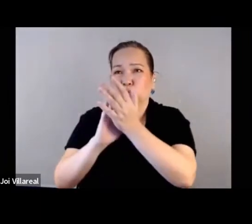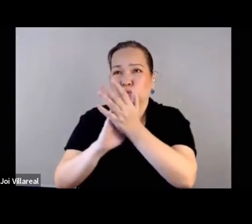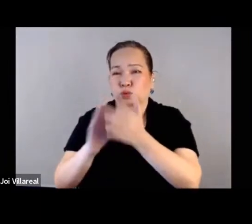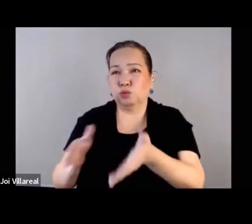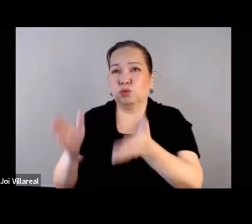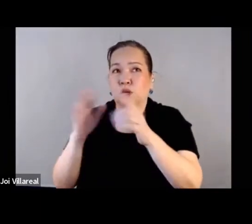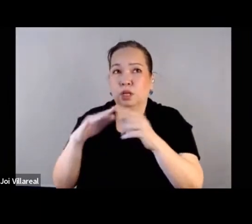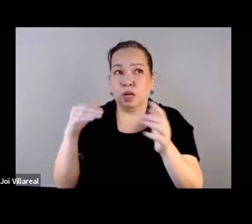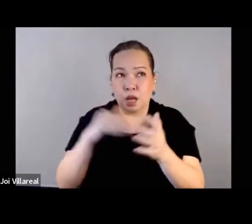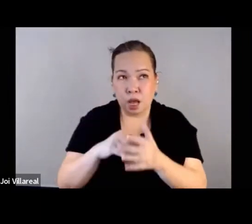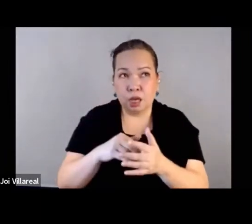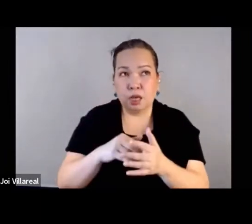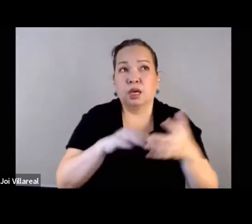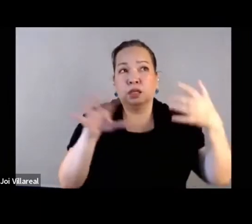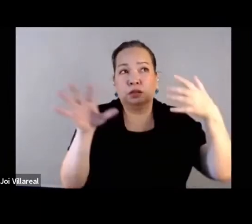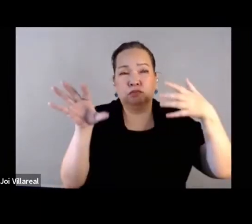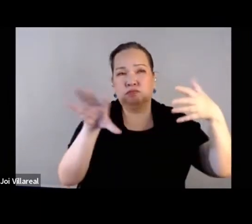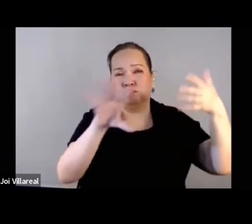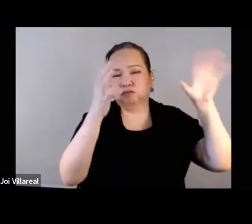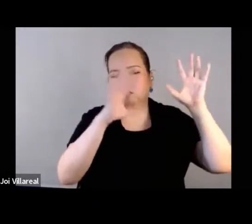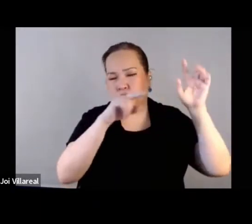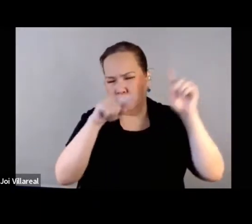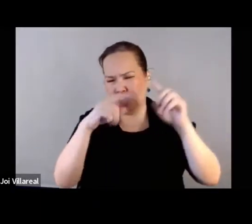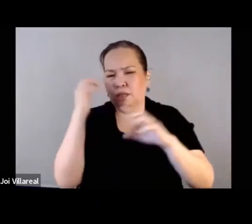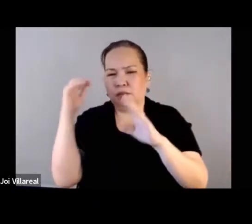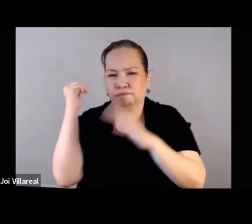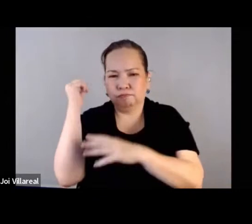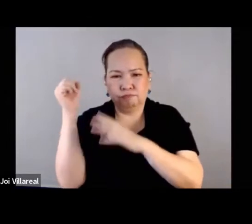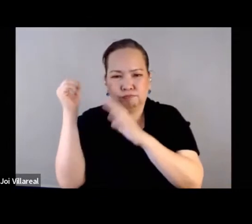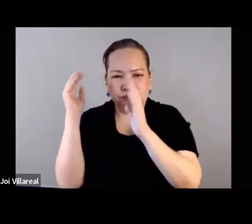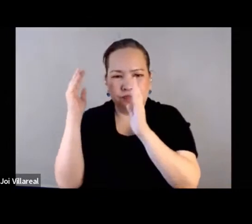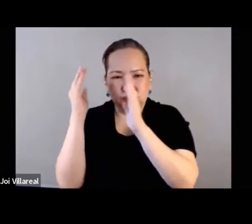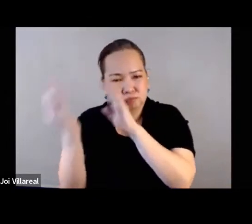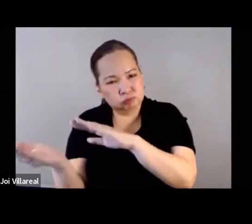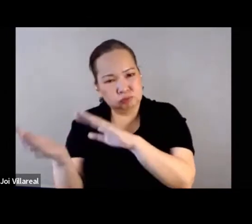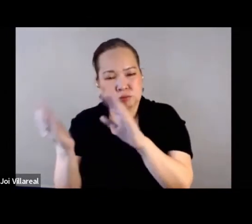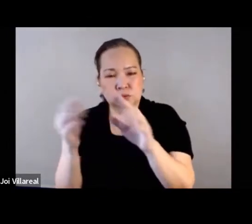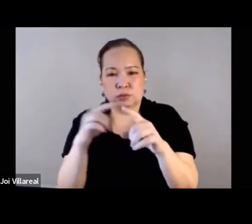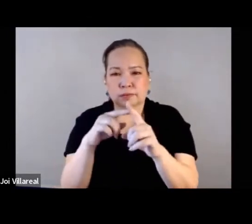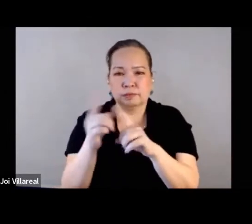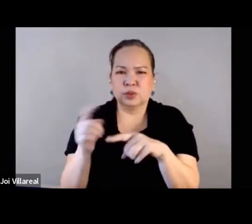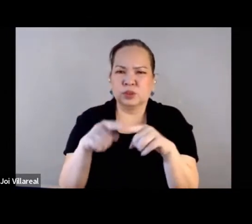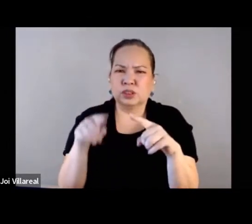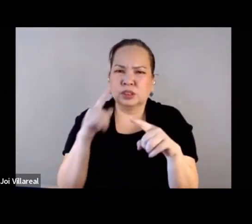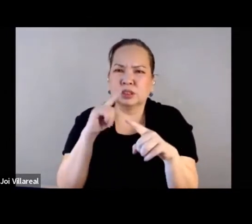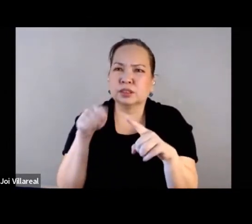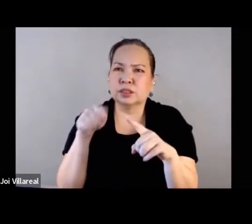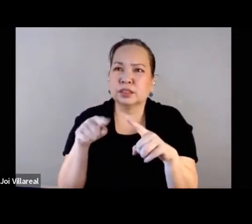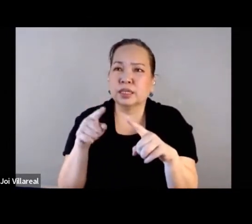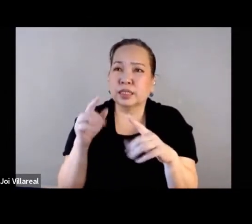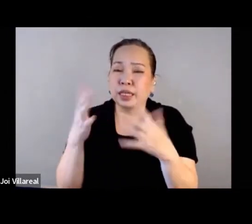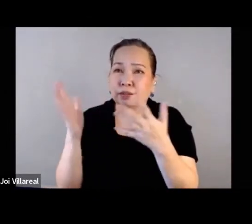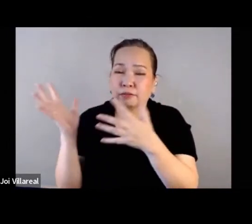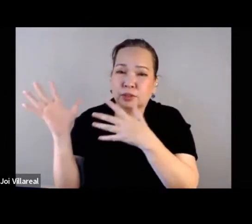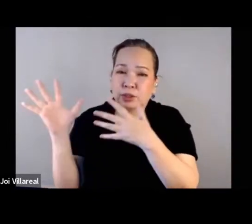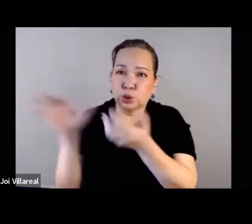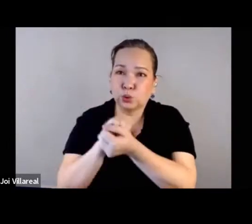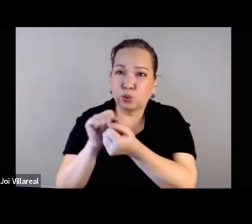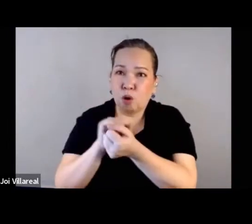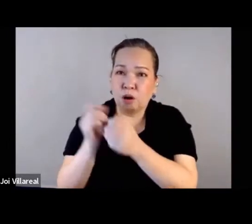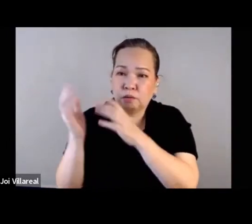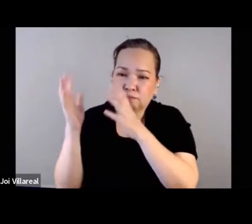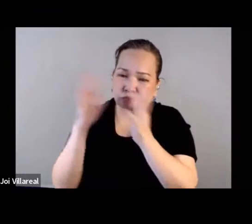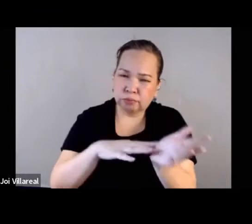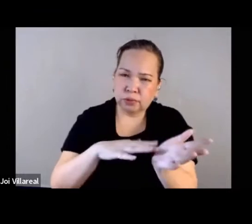calamity to knock it down. We need to ensure that we build in place of what was lost will last longer and